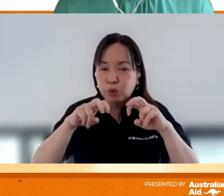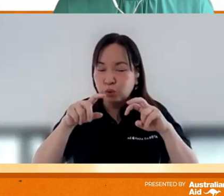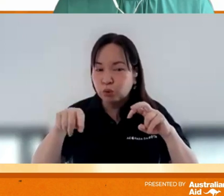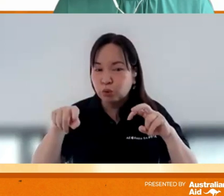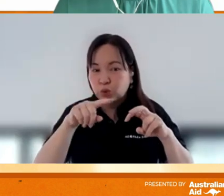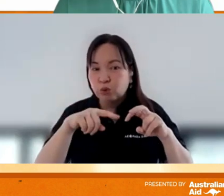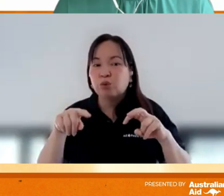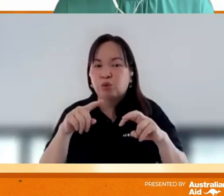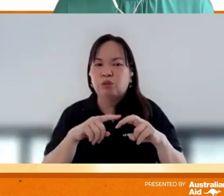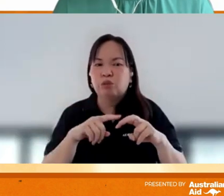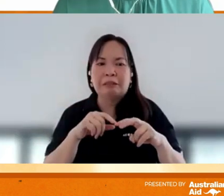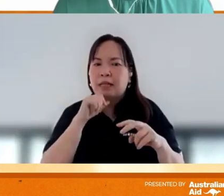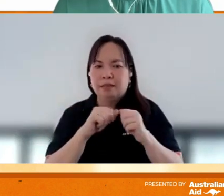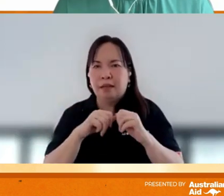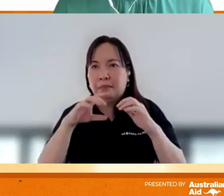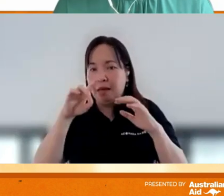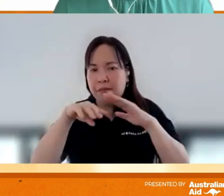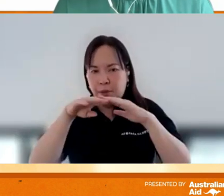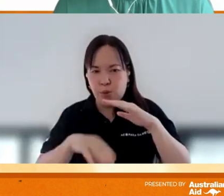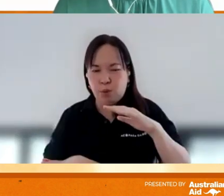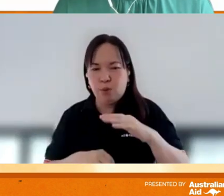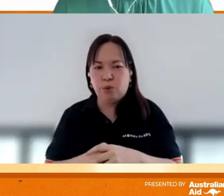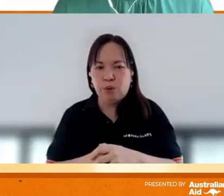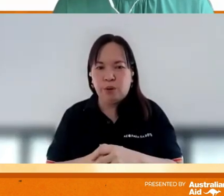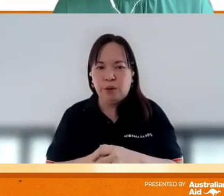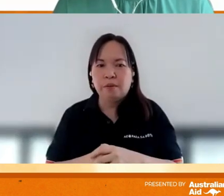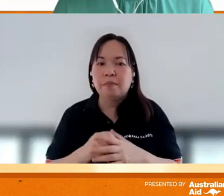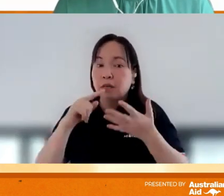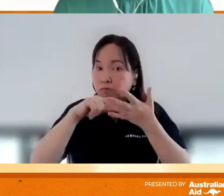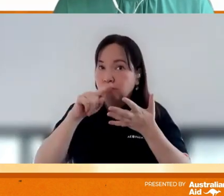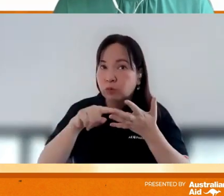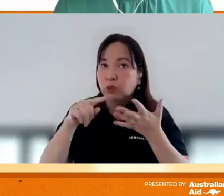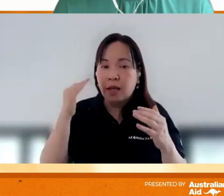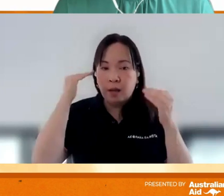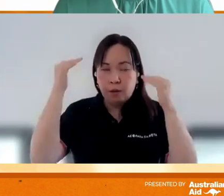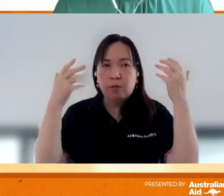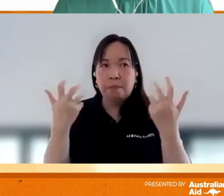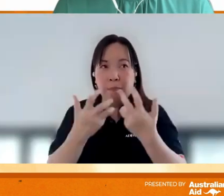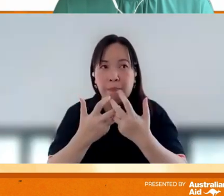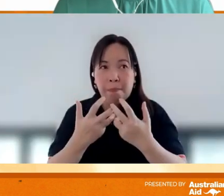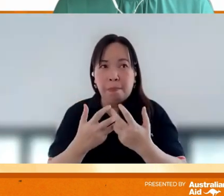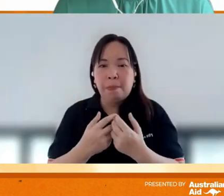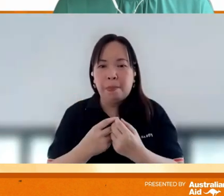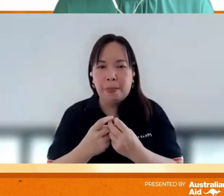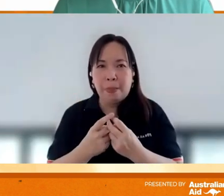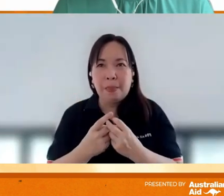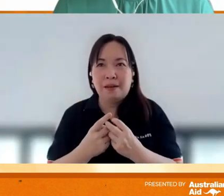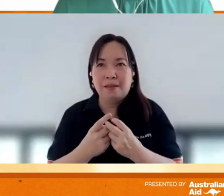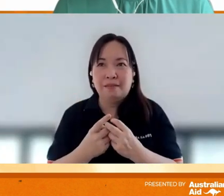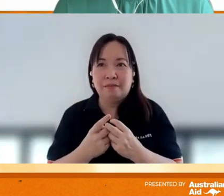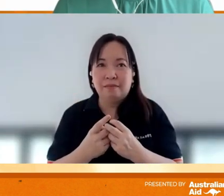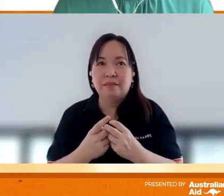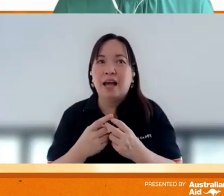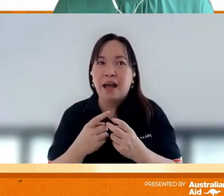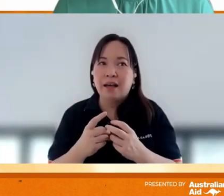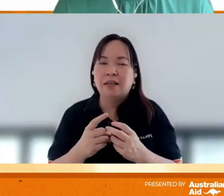hindi included yung age range na yon. It's already validated din for adults. Meron din siyang version for adults kasi it's very useful